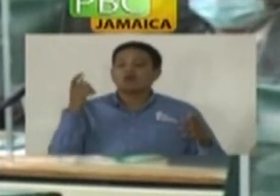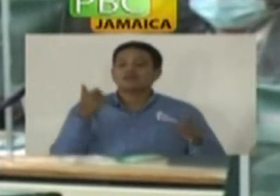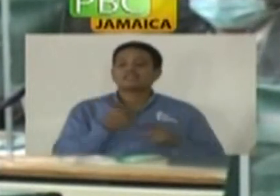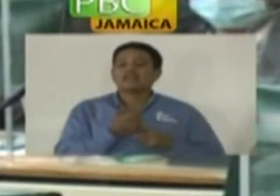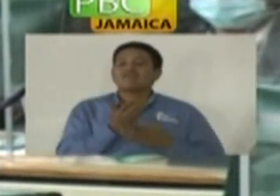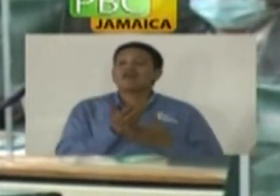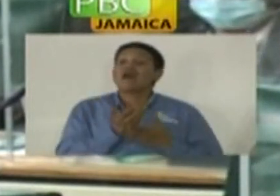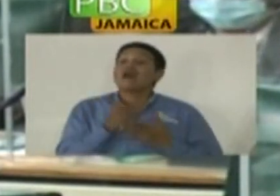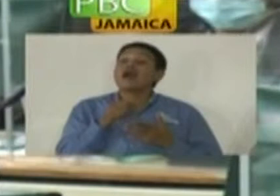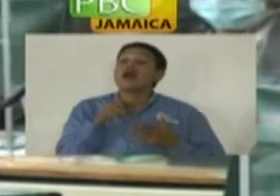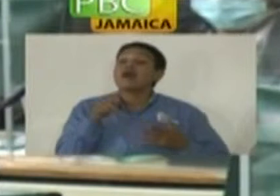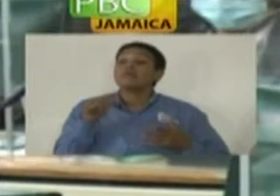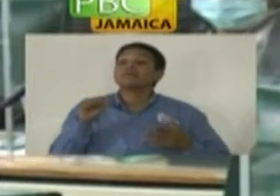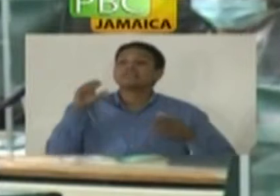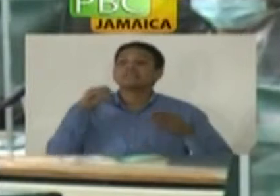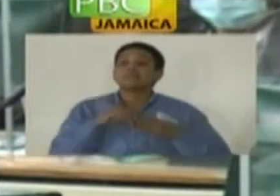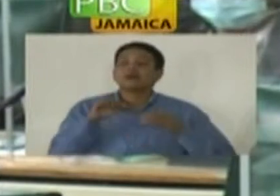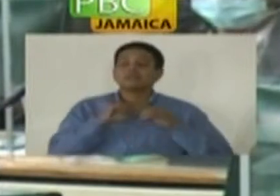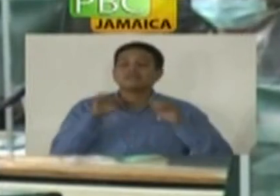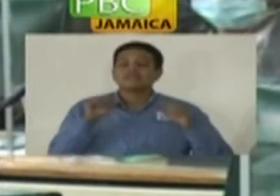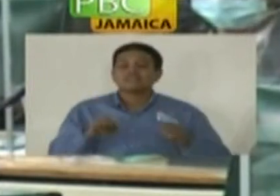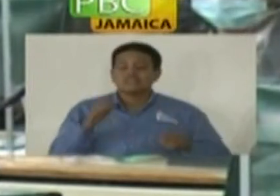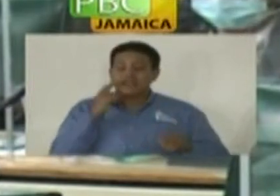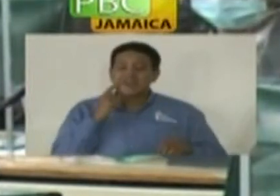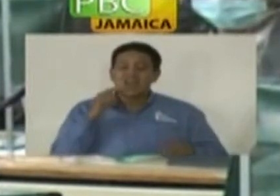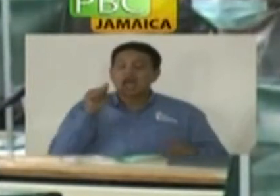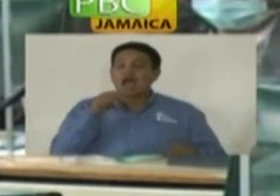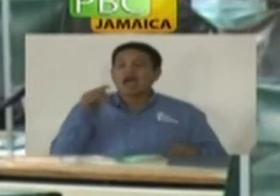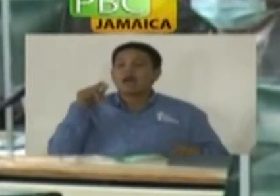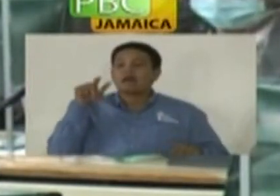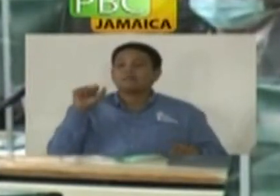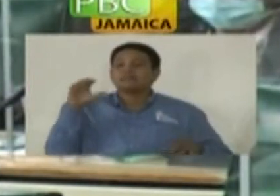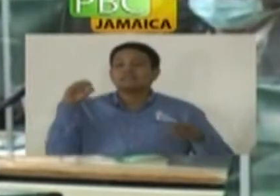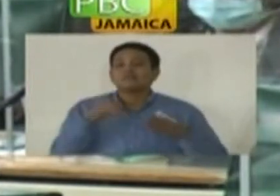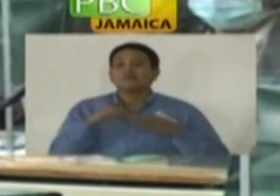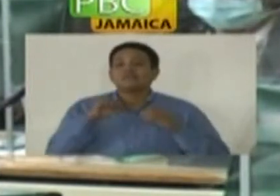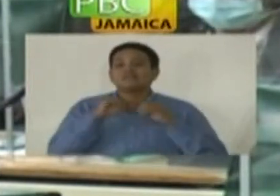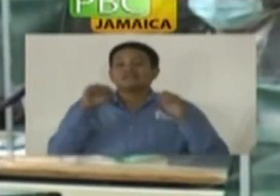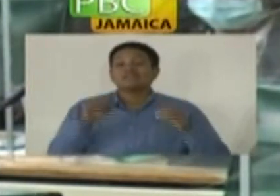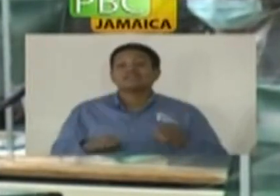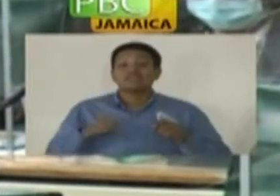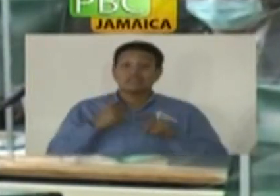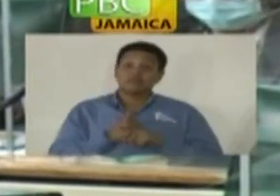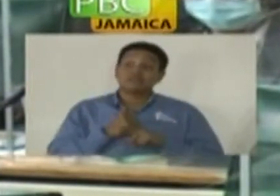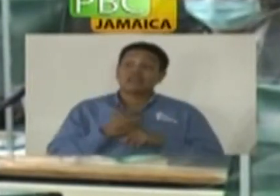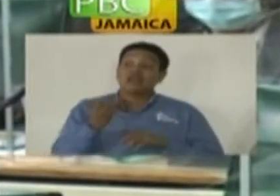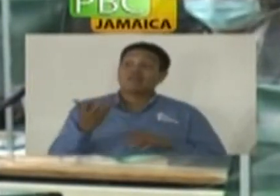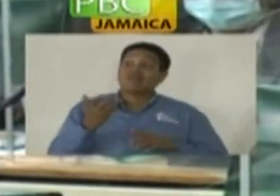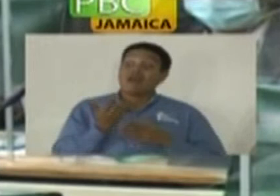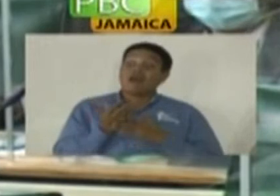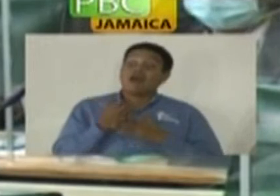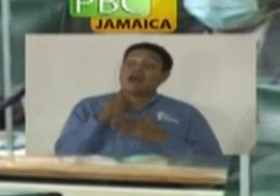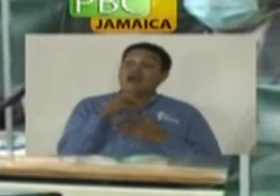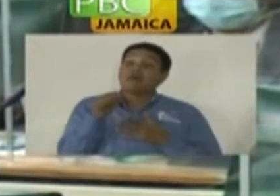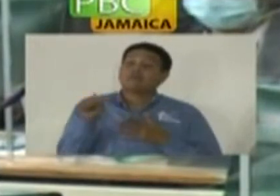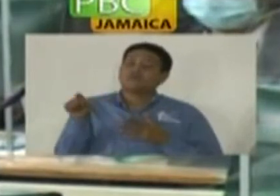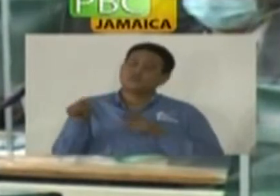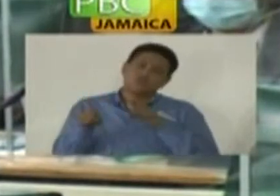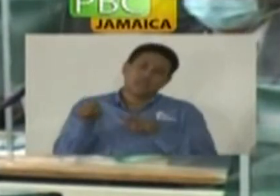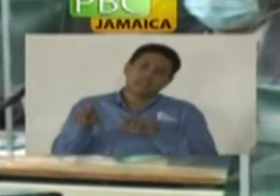appeals are a part of the system. Appeals are a part of the system, and appeals